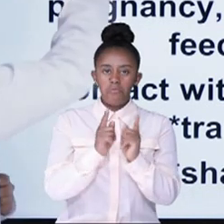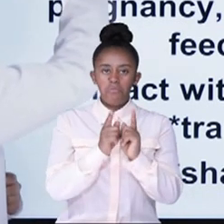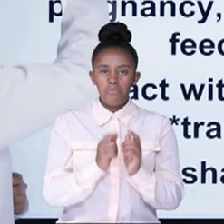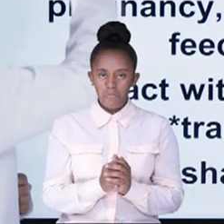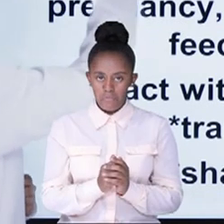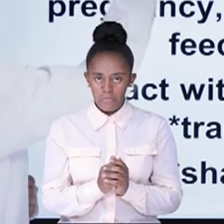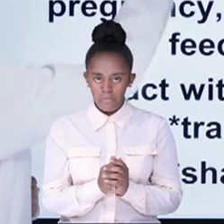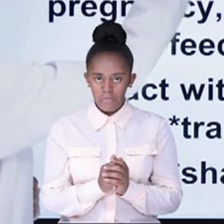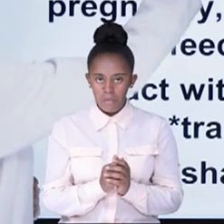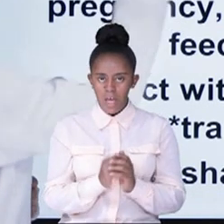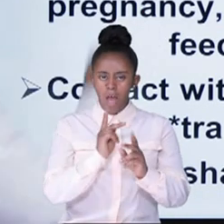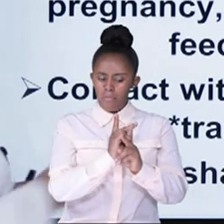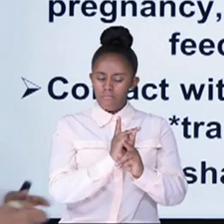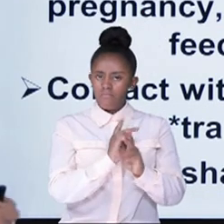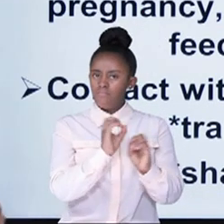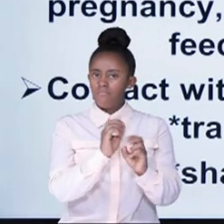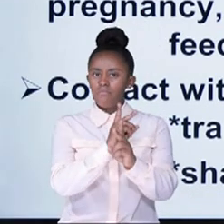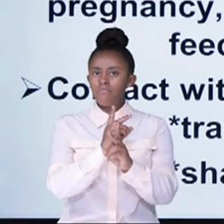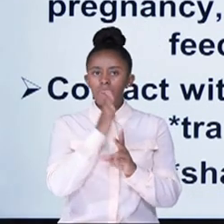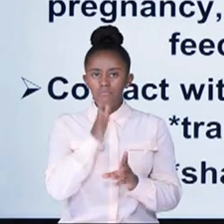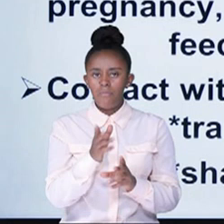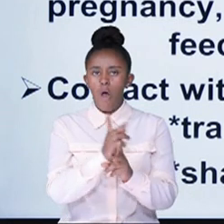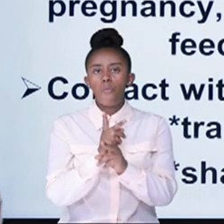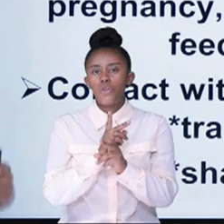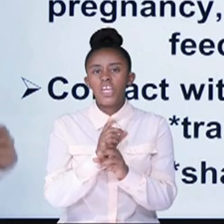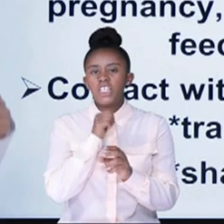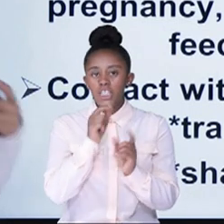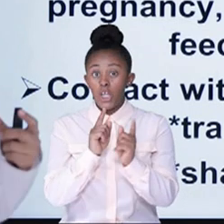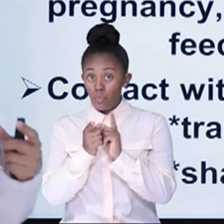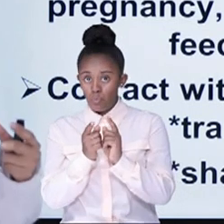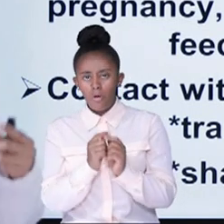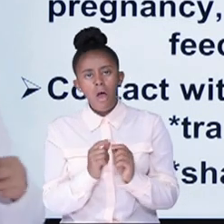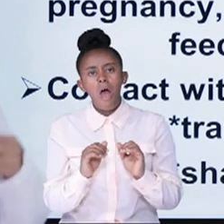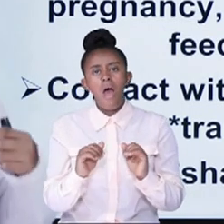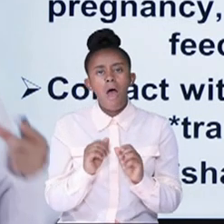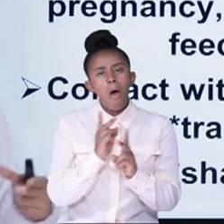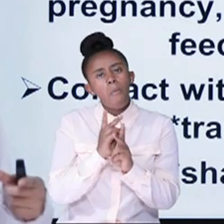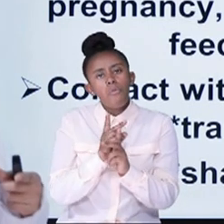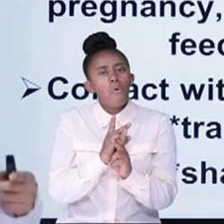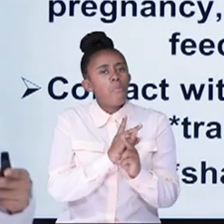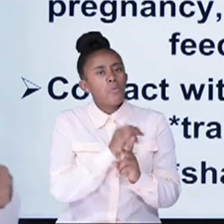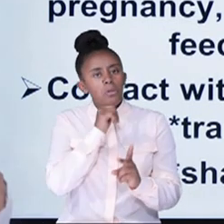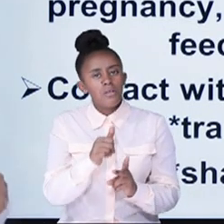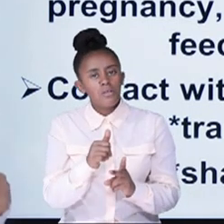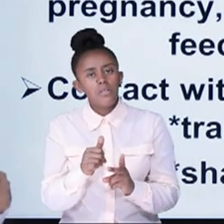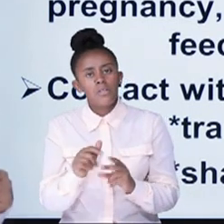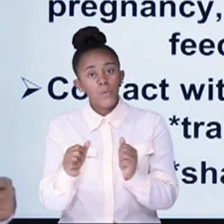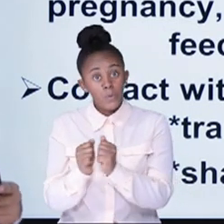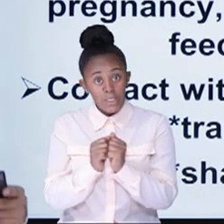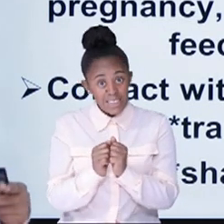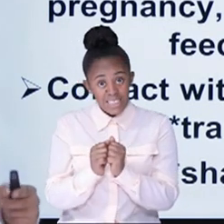It says unprotected sexual intercourse. Having unprotected sexual intercourse